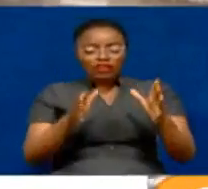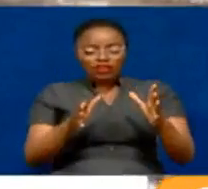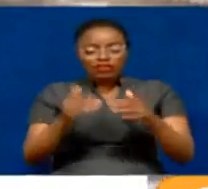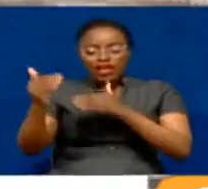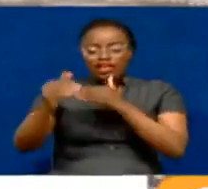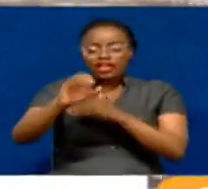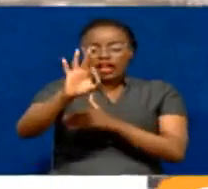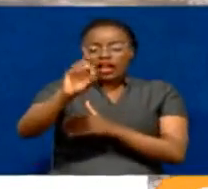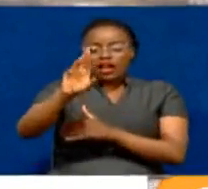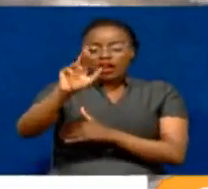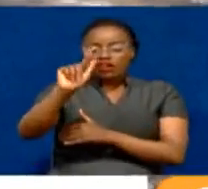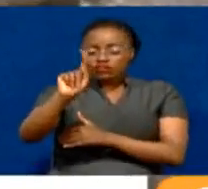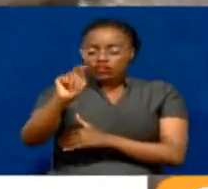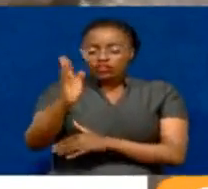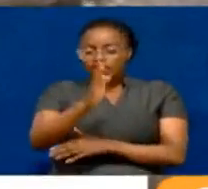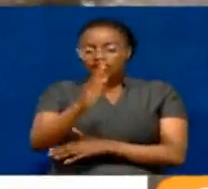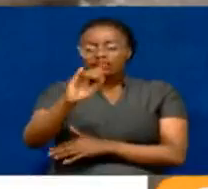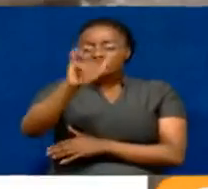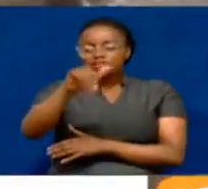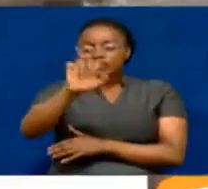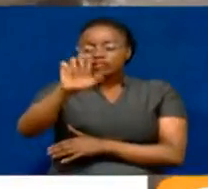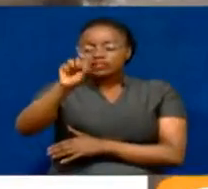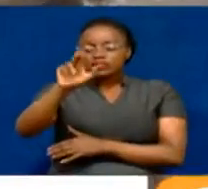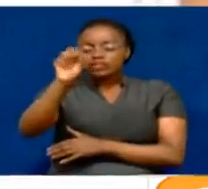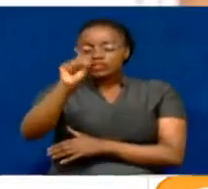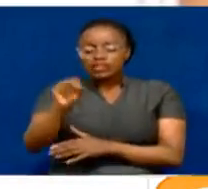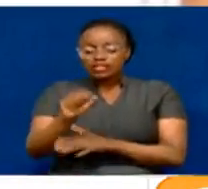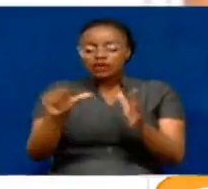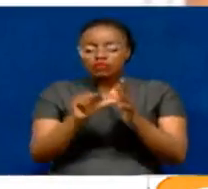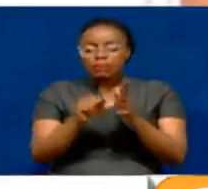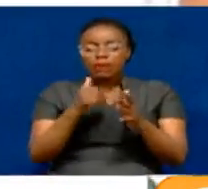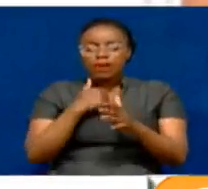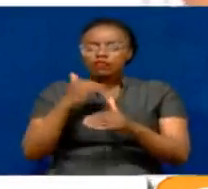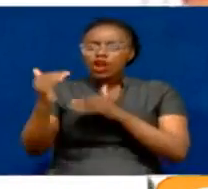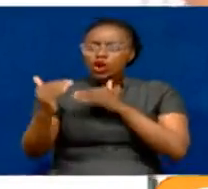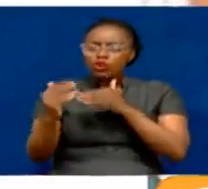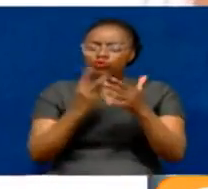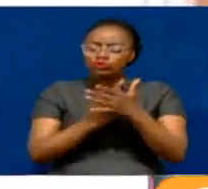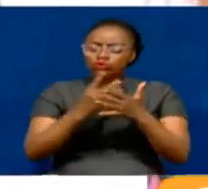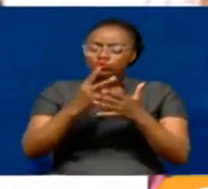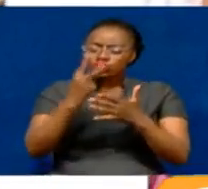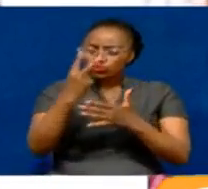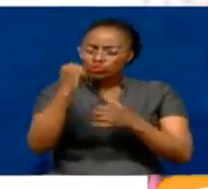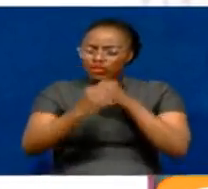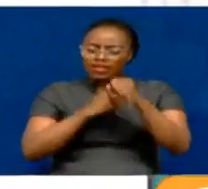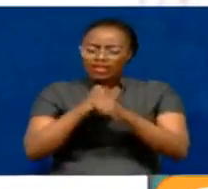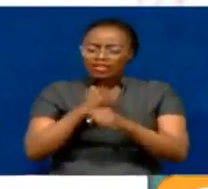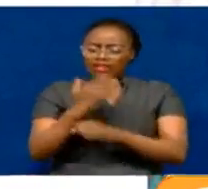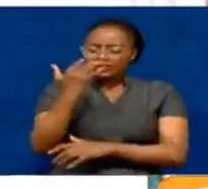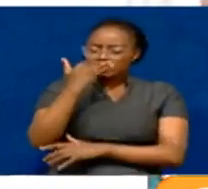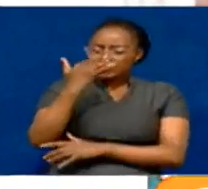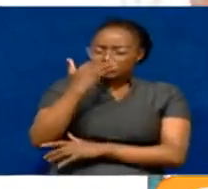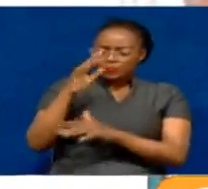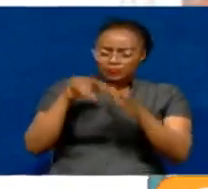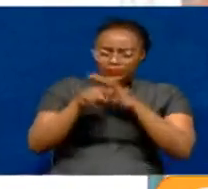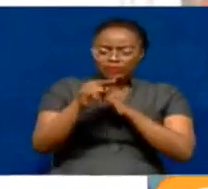Jesus, a poor drainage system, is apparent in the area. Tuko na hii shida karibu sasa miaka miwili. Harufu zote zinaingia ndani